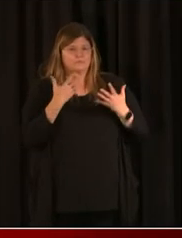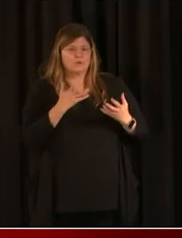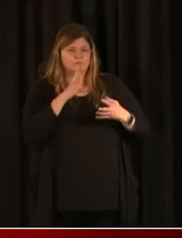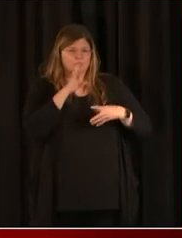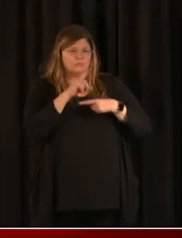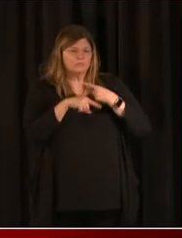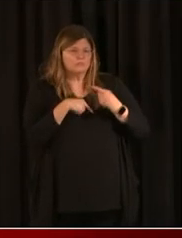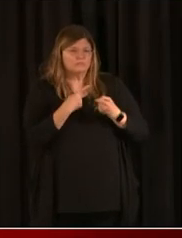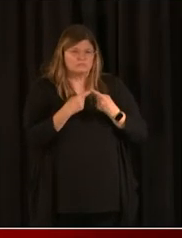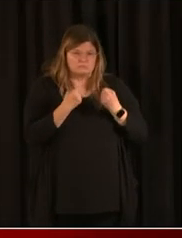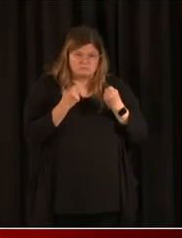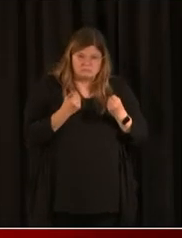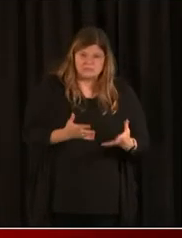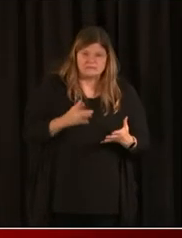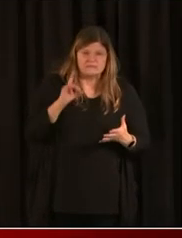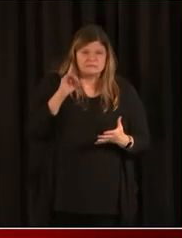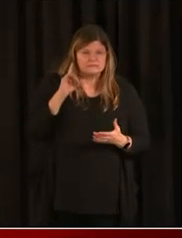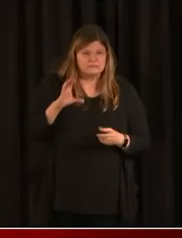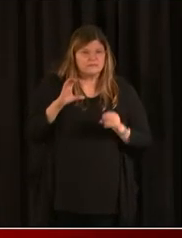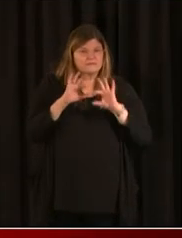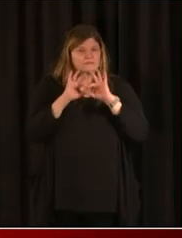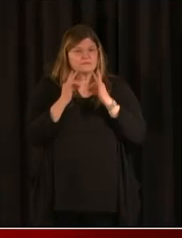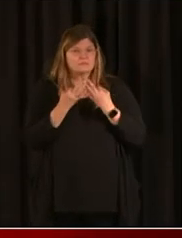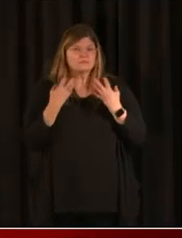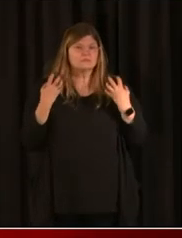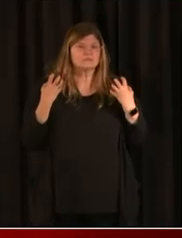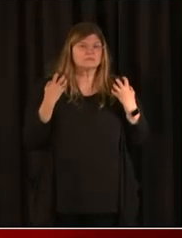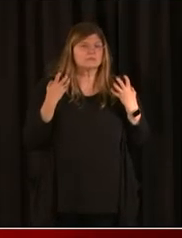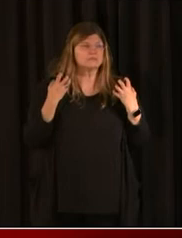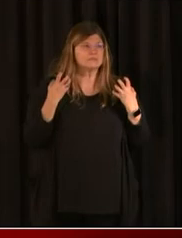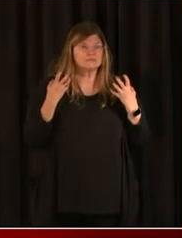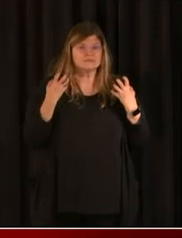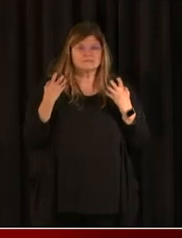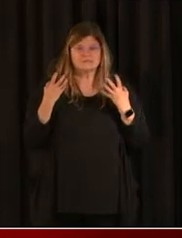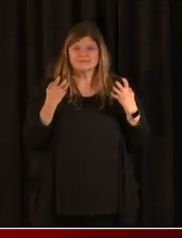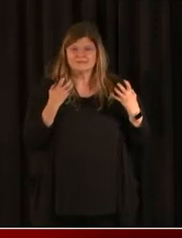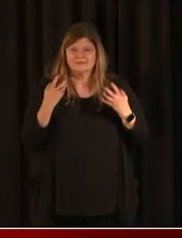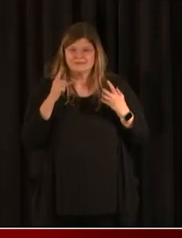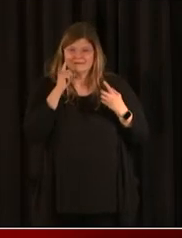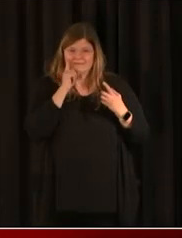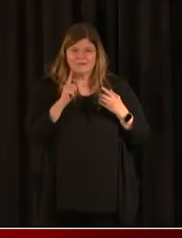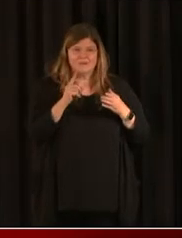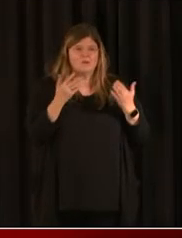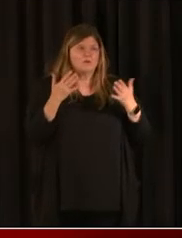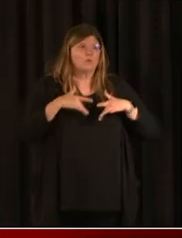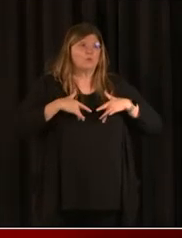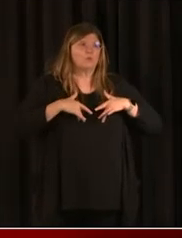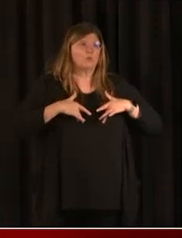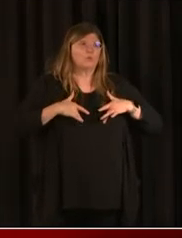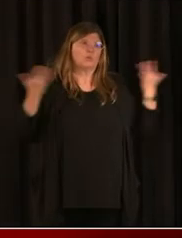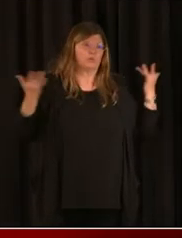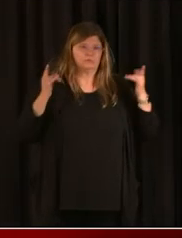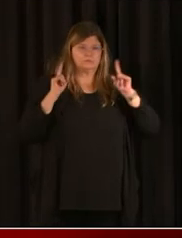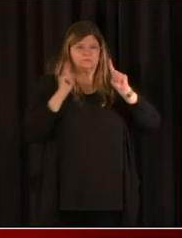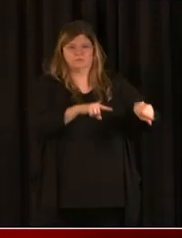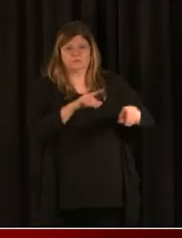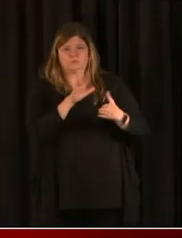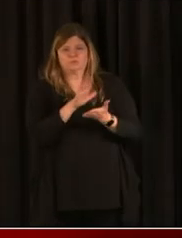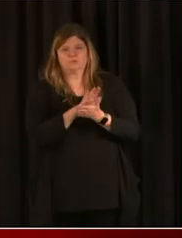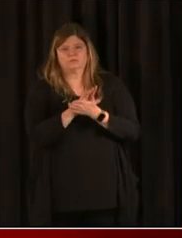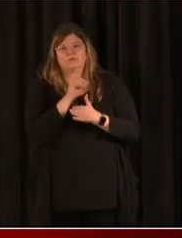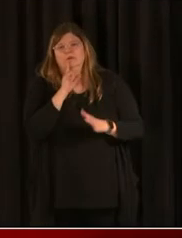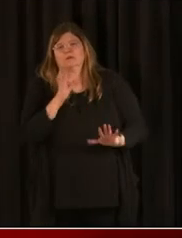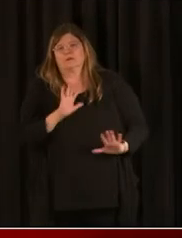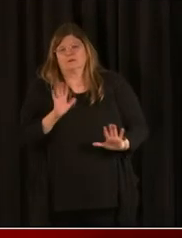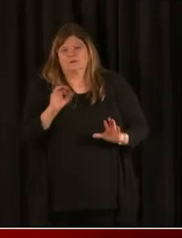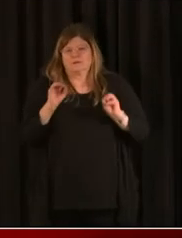hundreds of DC families who are in favor of opening and just tell you how excited we are to have our kids back in class. I wanted to urge the